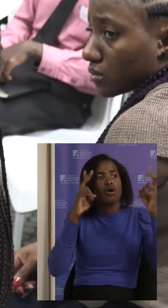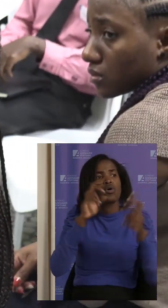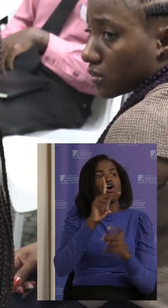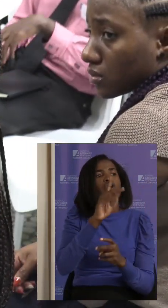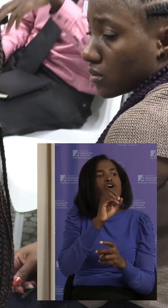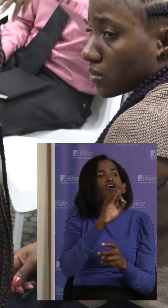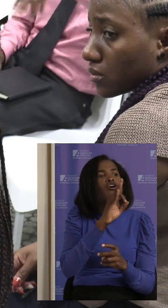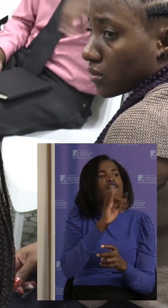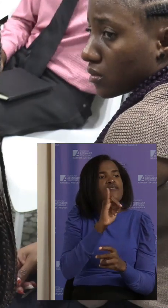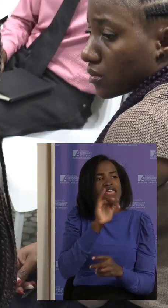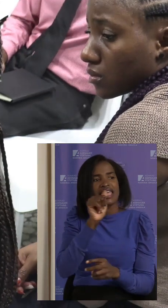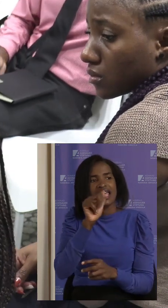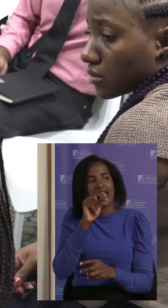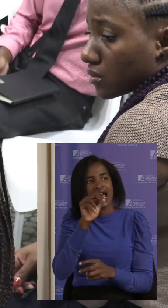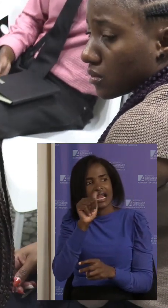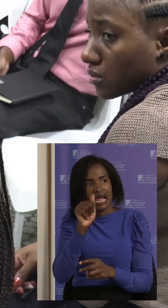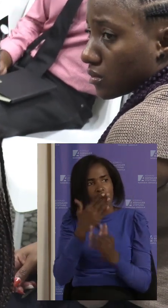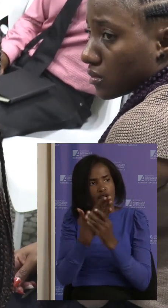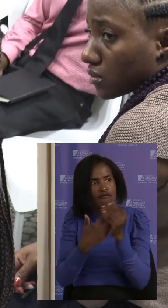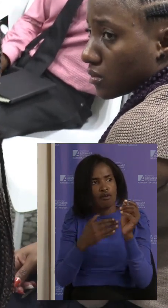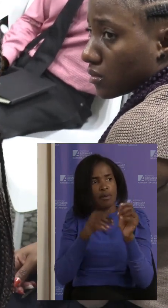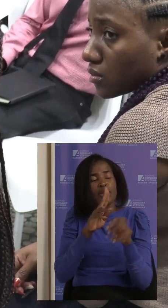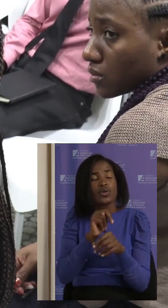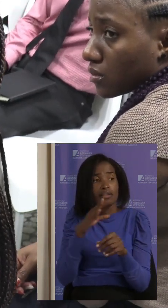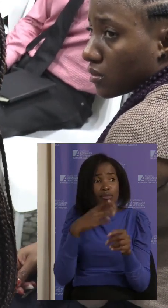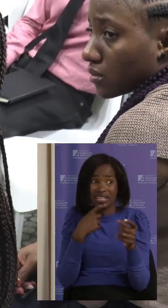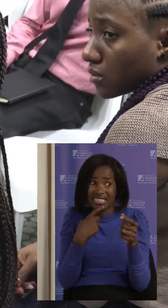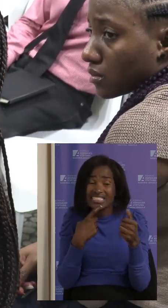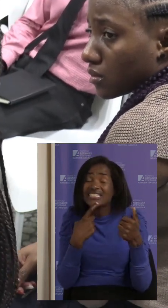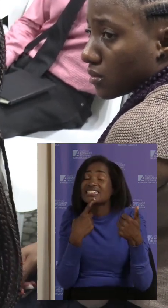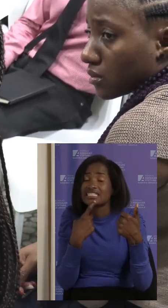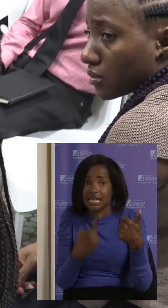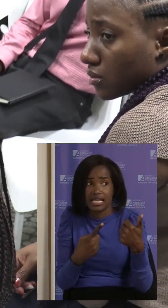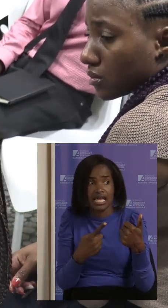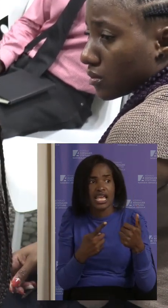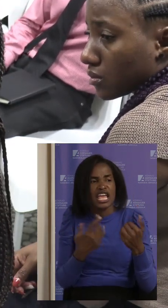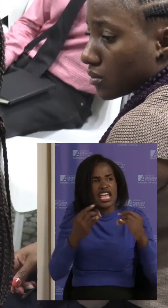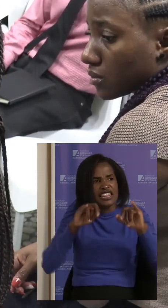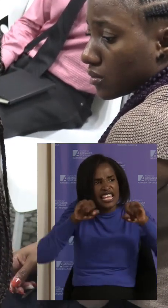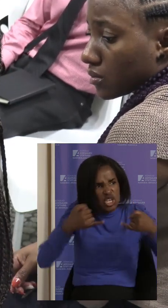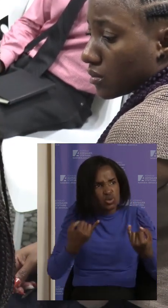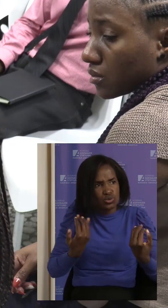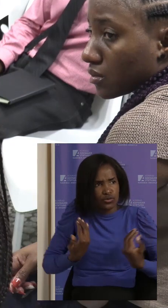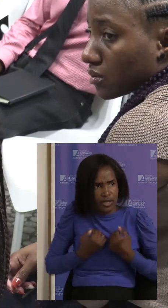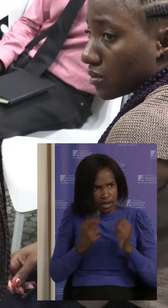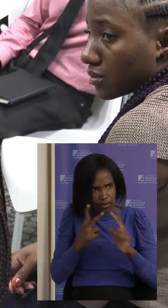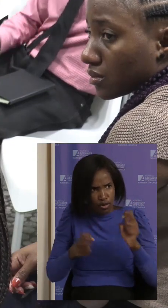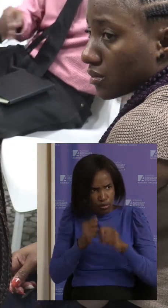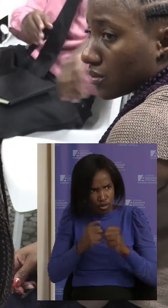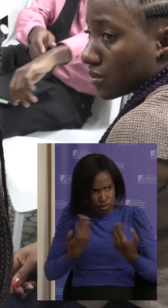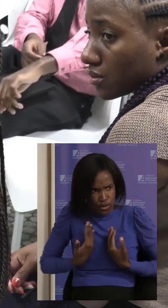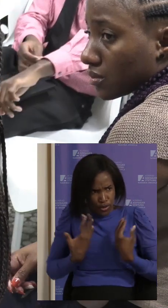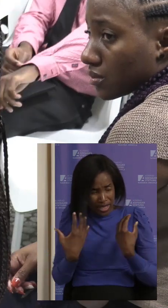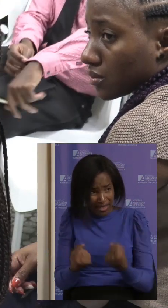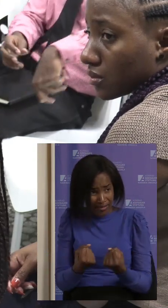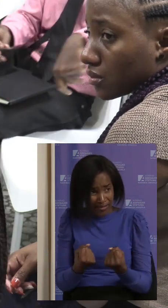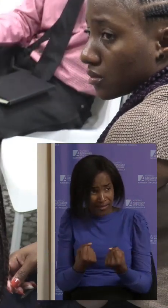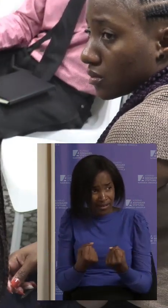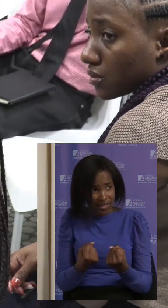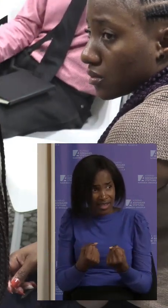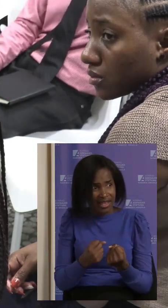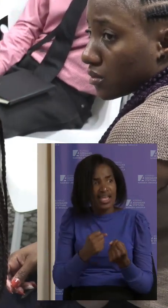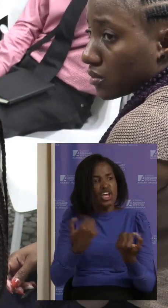Annan, former United Nations diplomat. He says, "The issues of young people, the problems that young people face, are